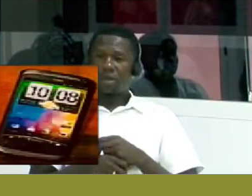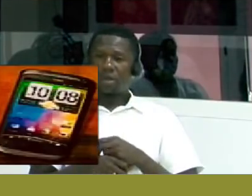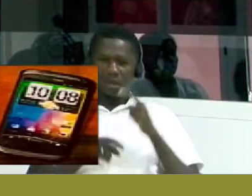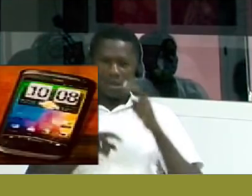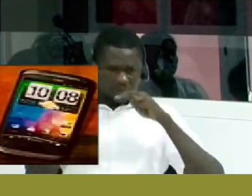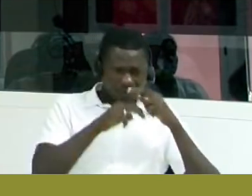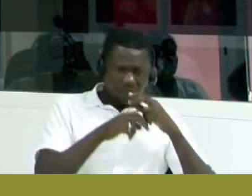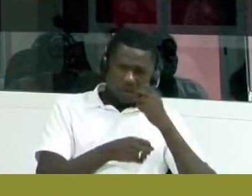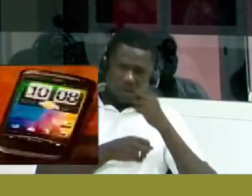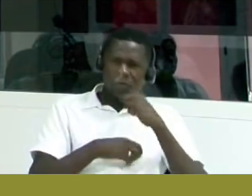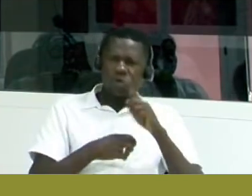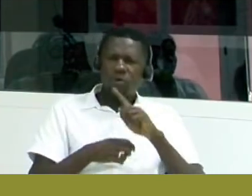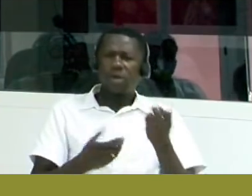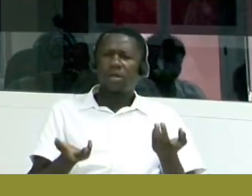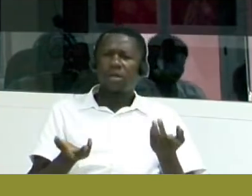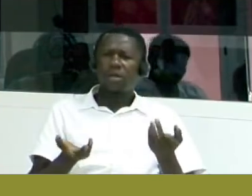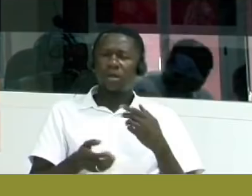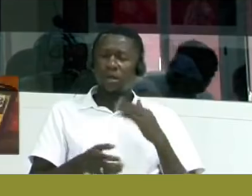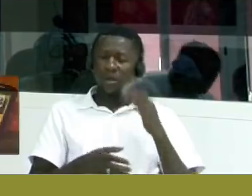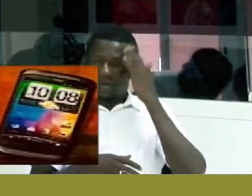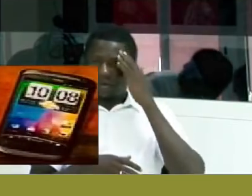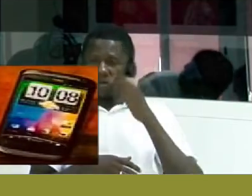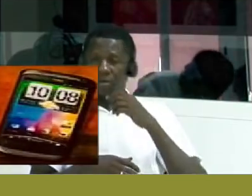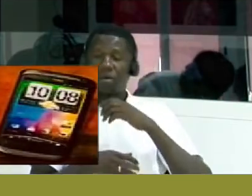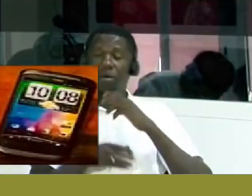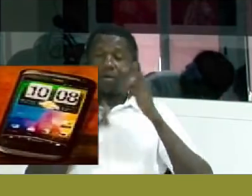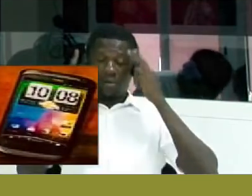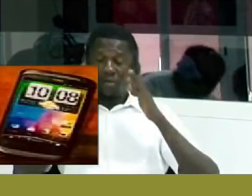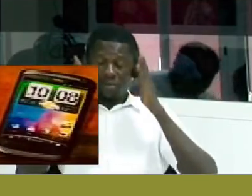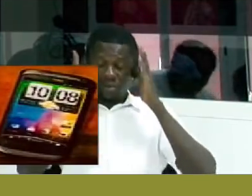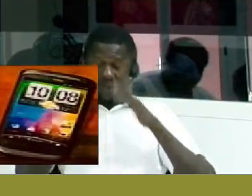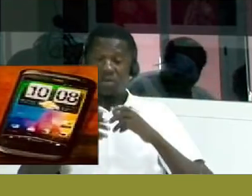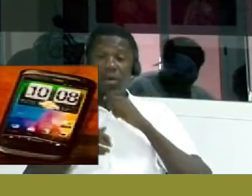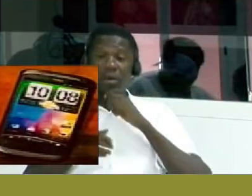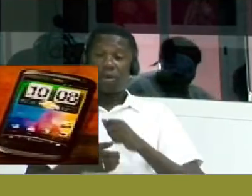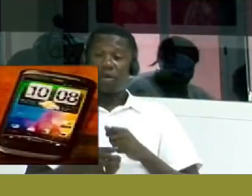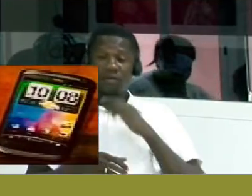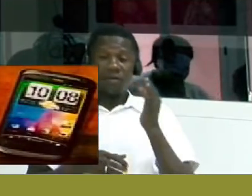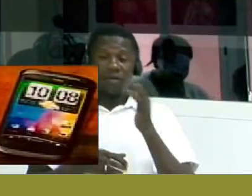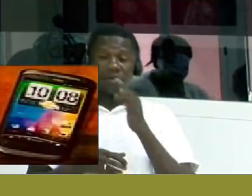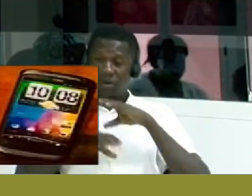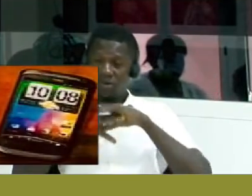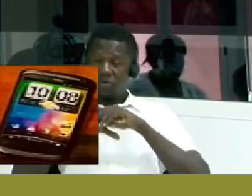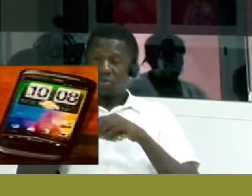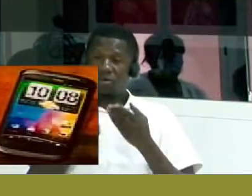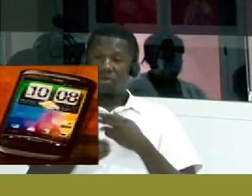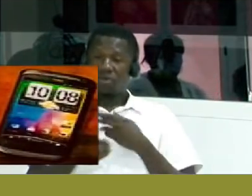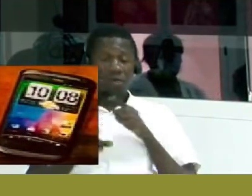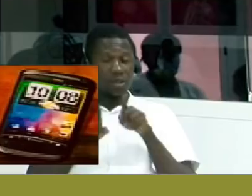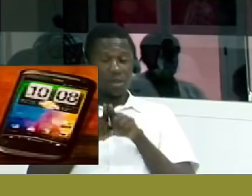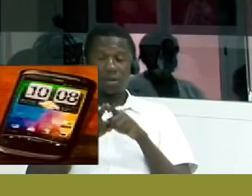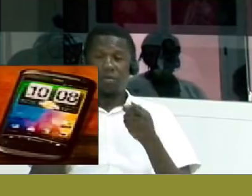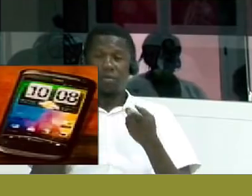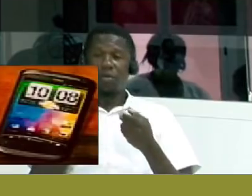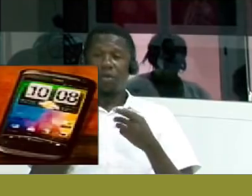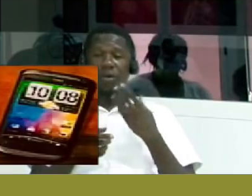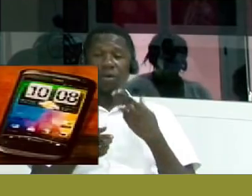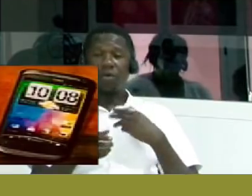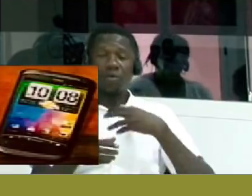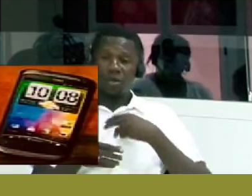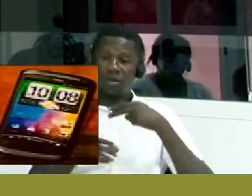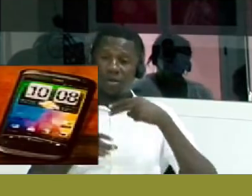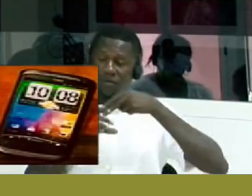Muslim. My very good friend of mine. Something similar. If it were not for wanting fuel from me in my